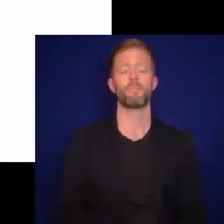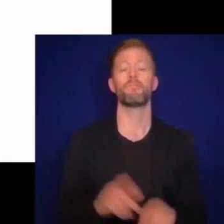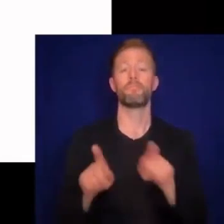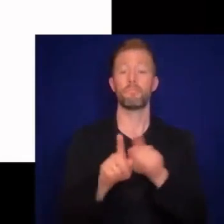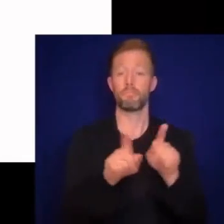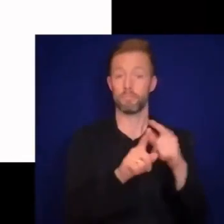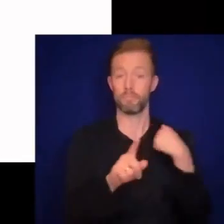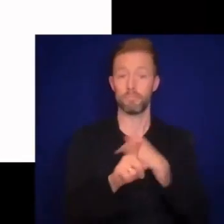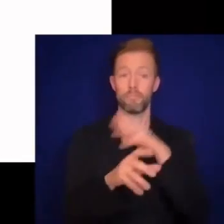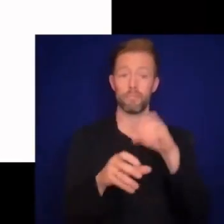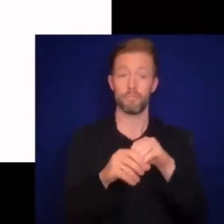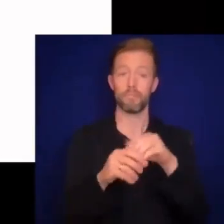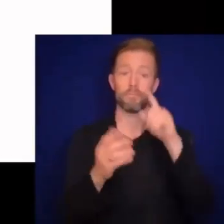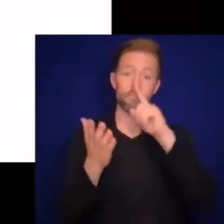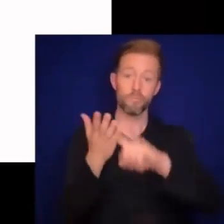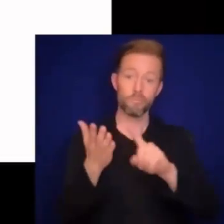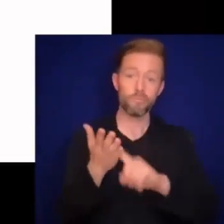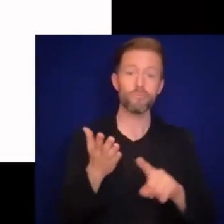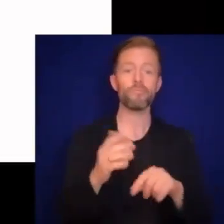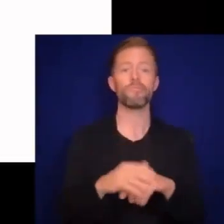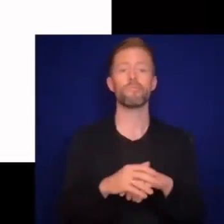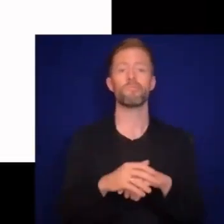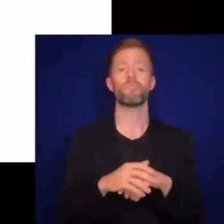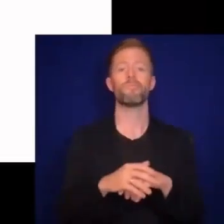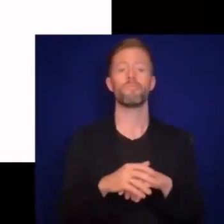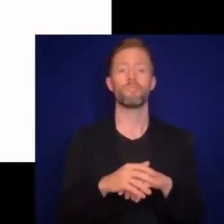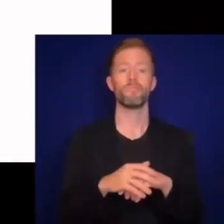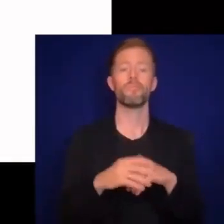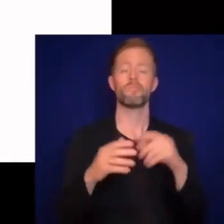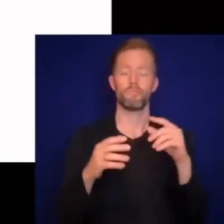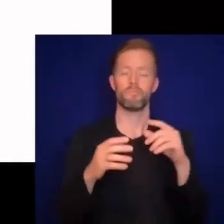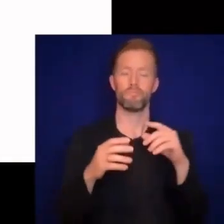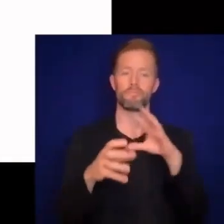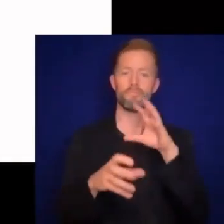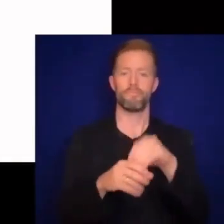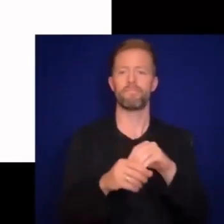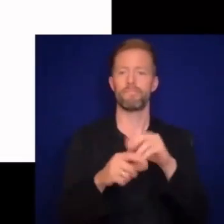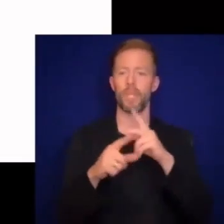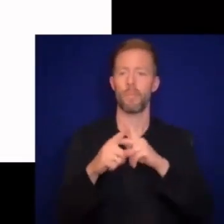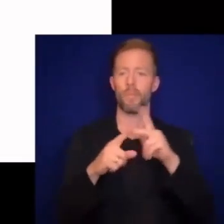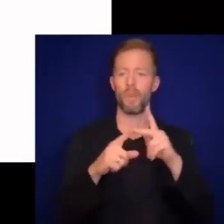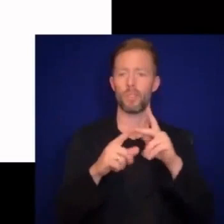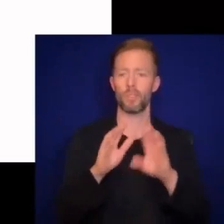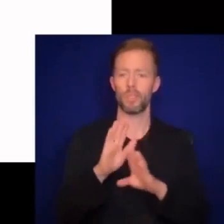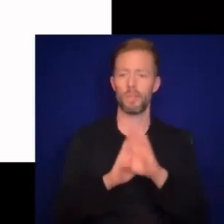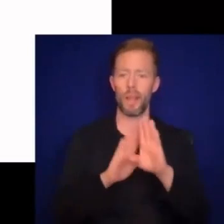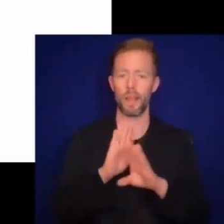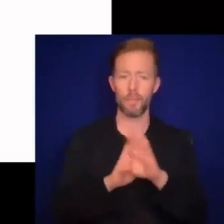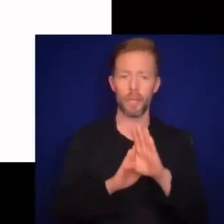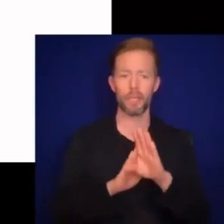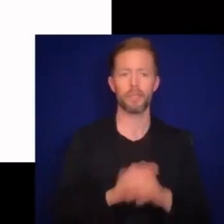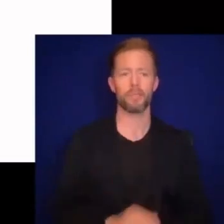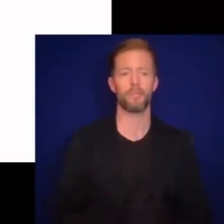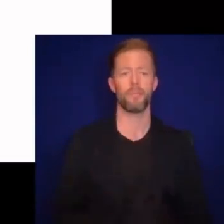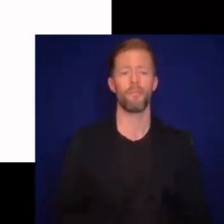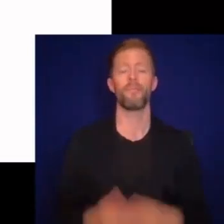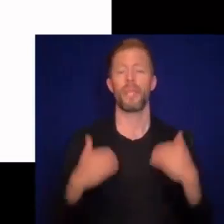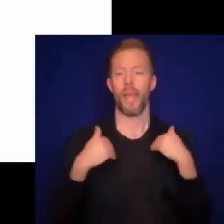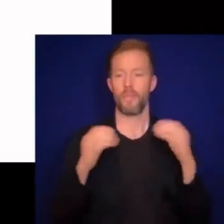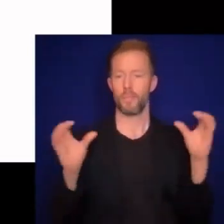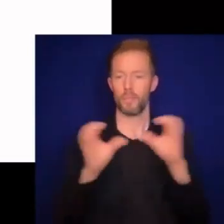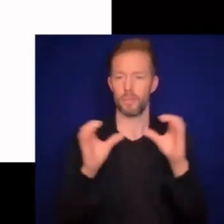also conduct research and evaluation. We do a lot of work in professional development. We have